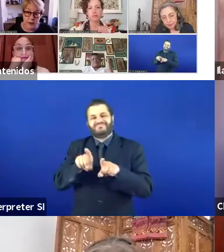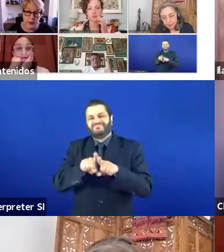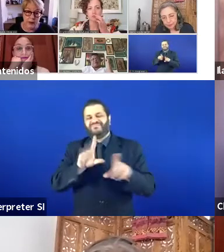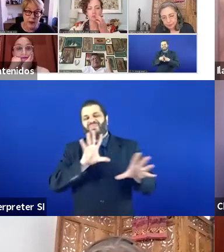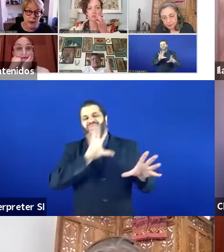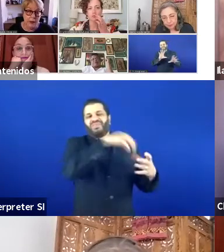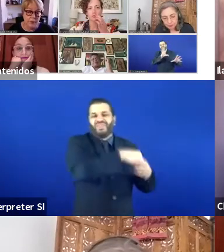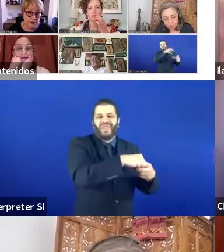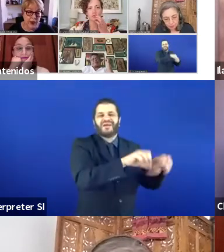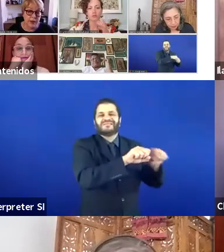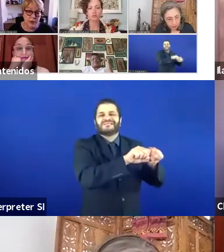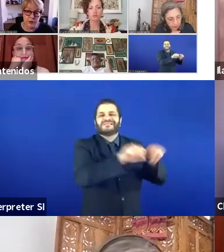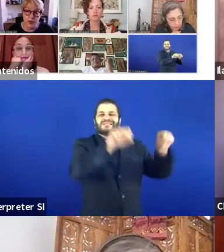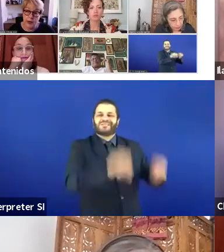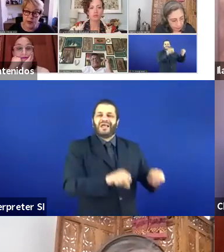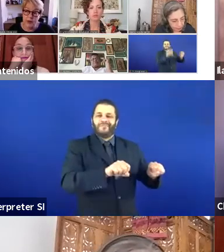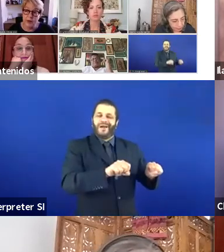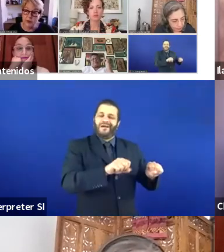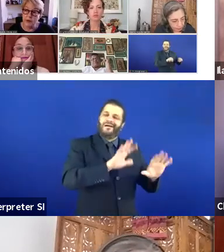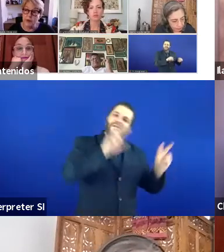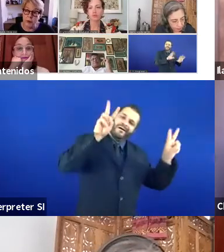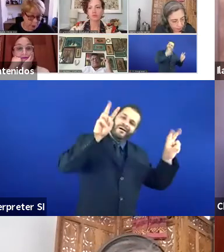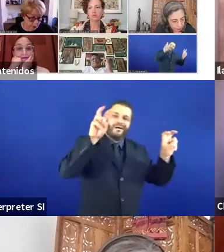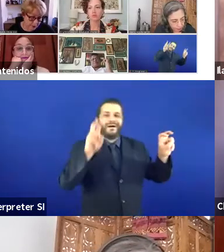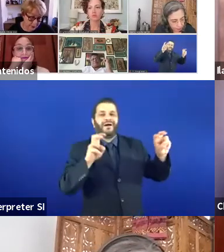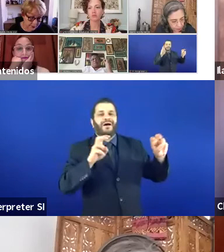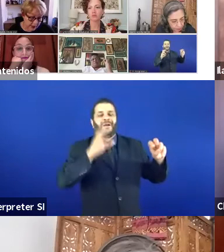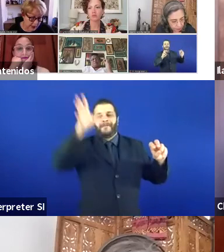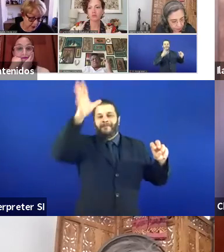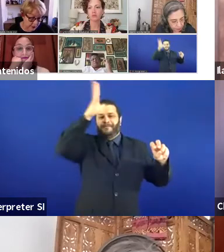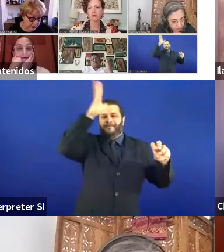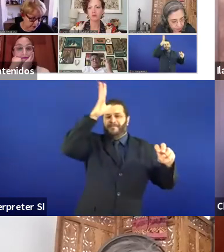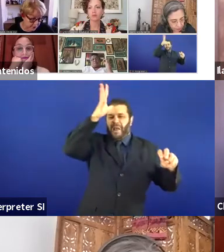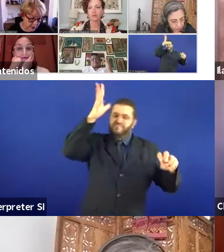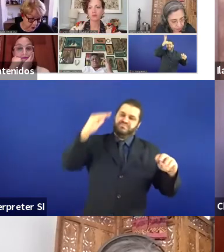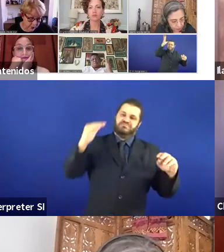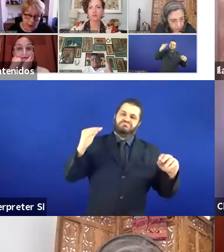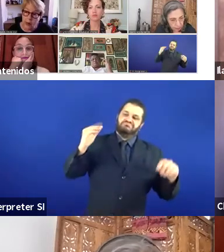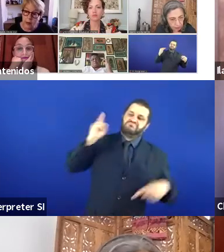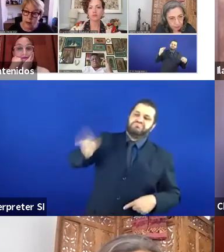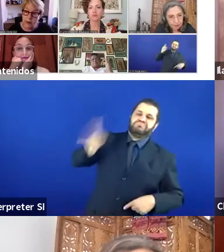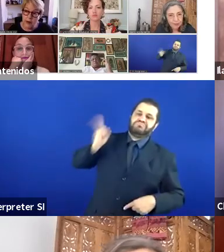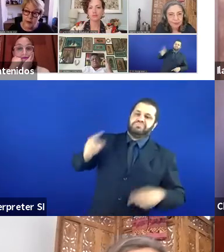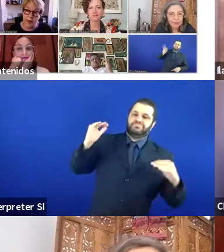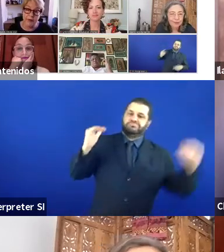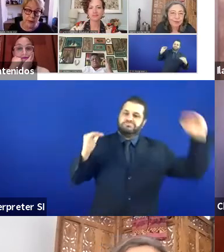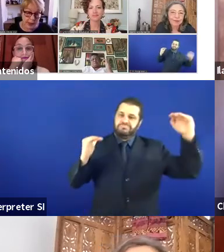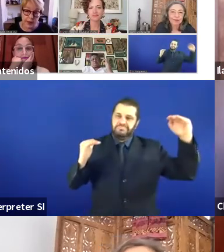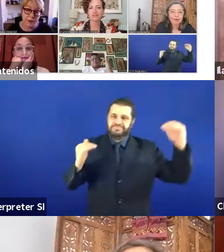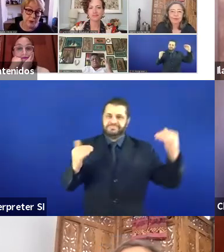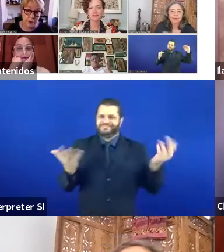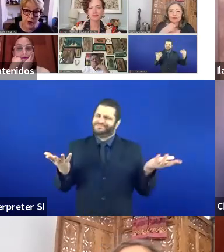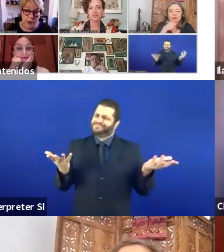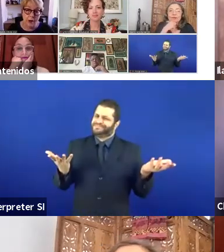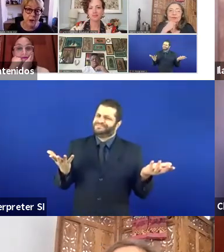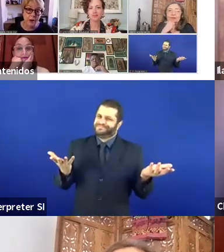by men, challenged, has I think touched the nerve, the particular nerve of patriarchy. I think it's connected